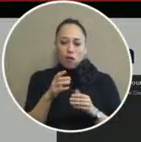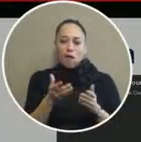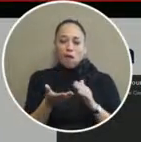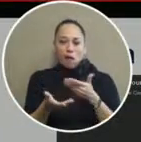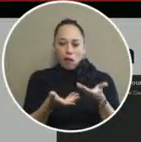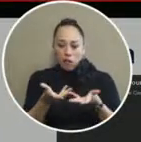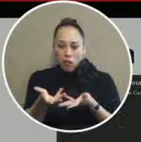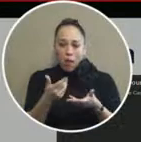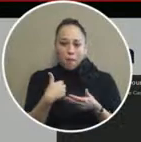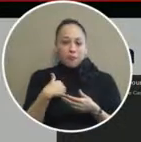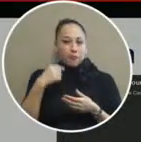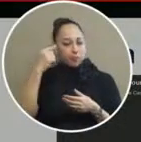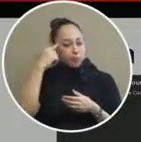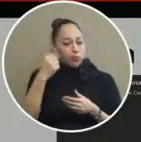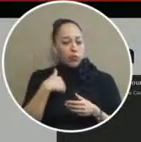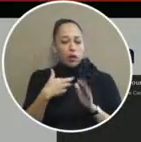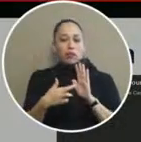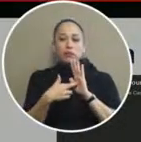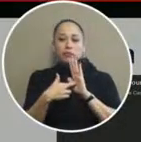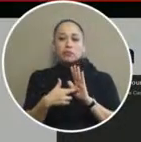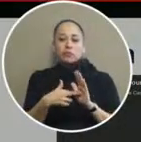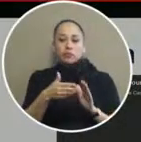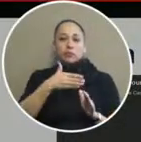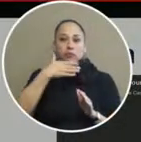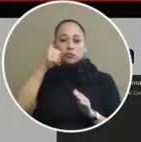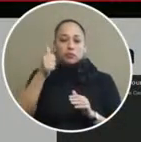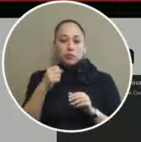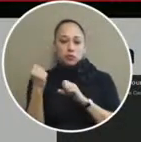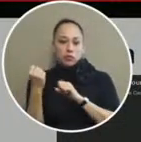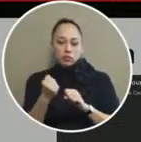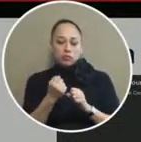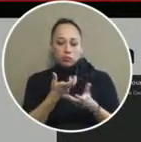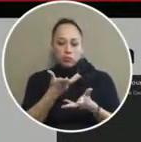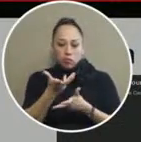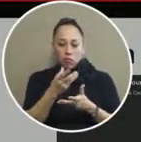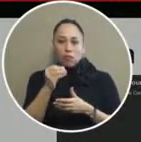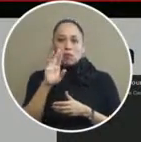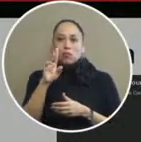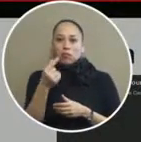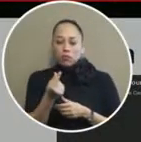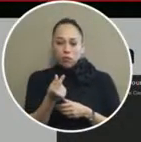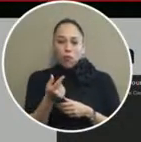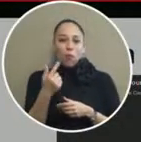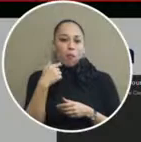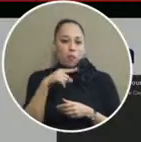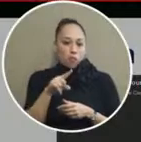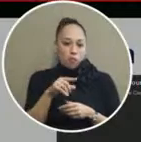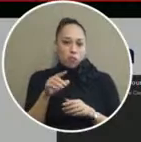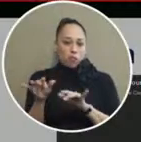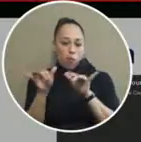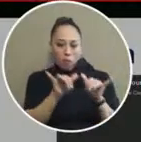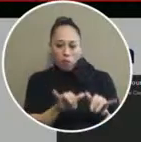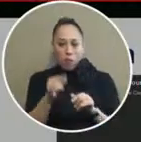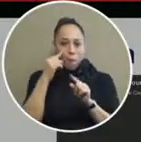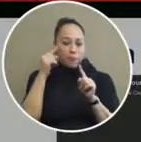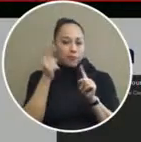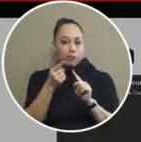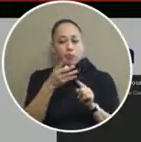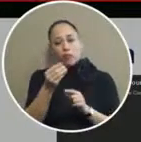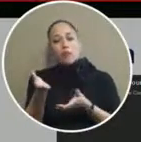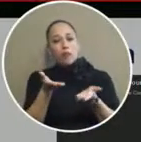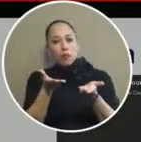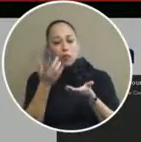believe that they represent the best of what makes this a strong, collaborative organization working towards common goals and service to our